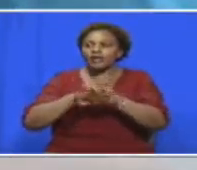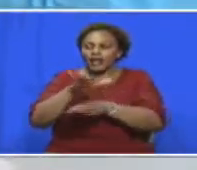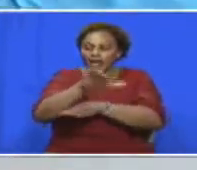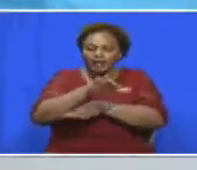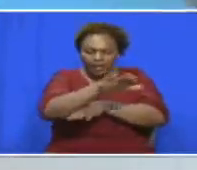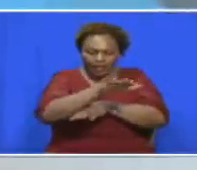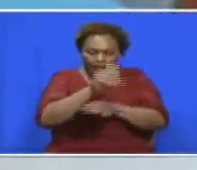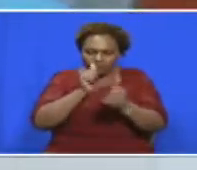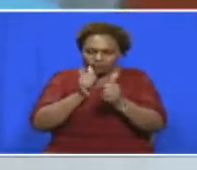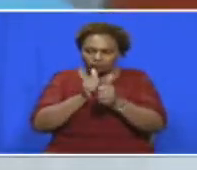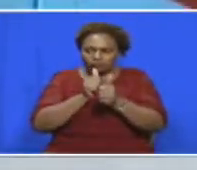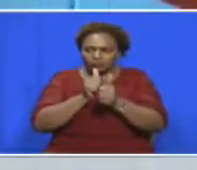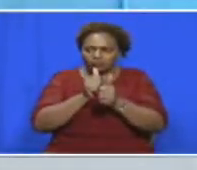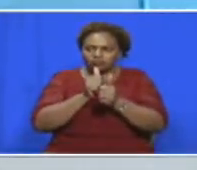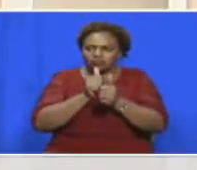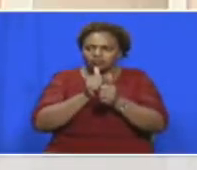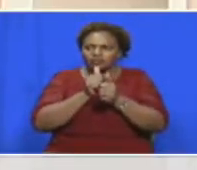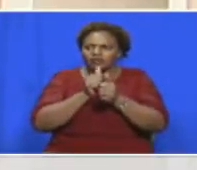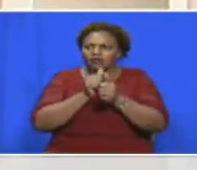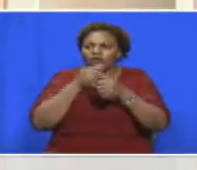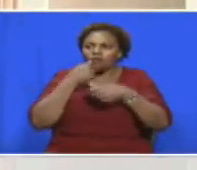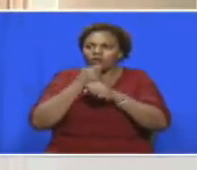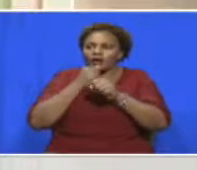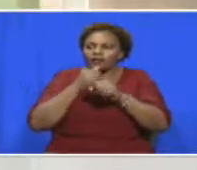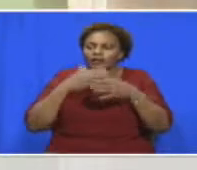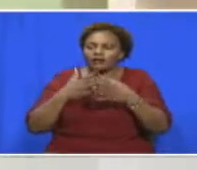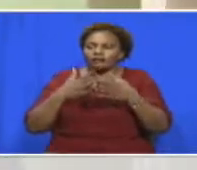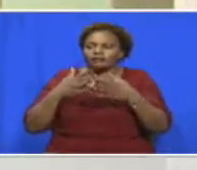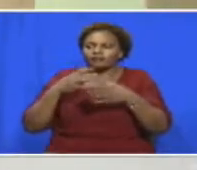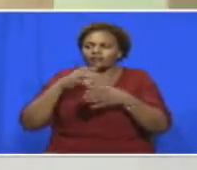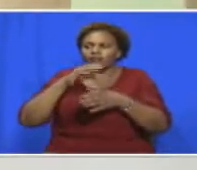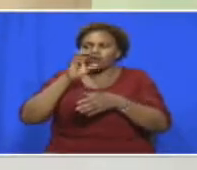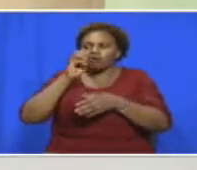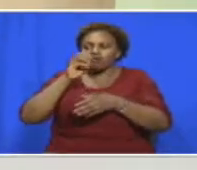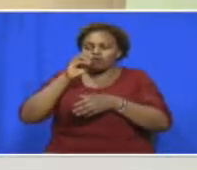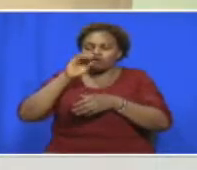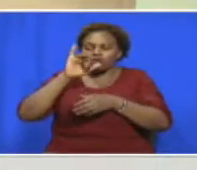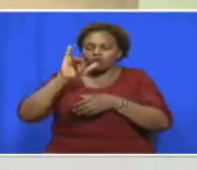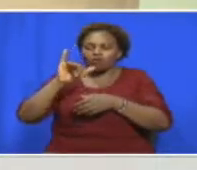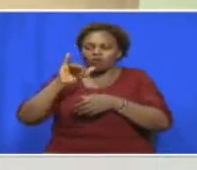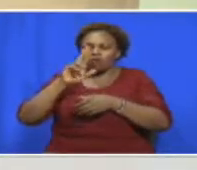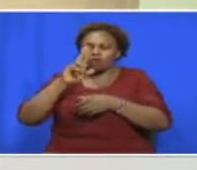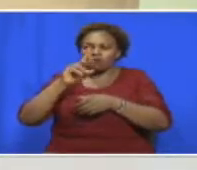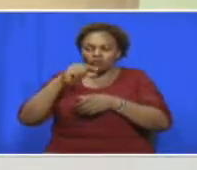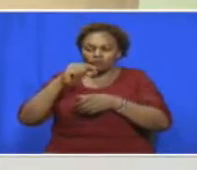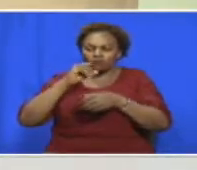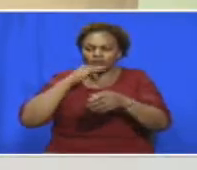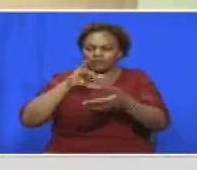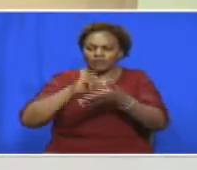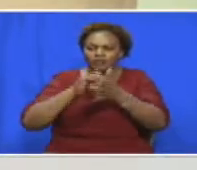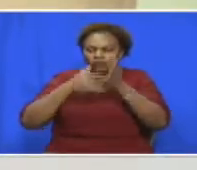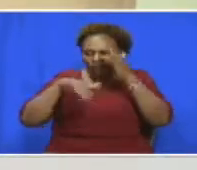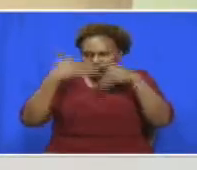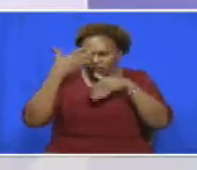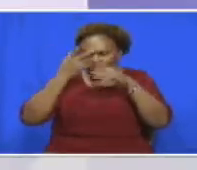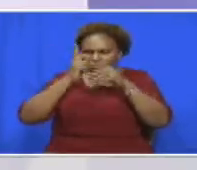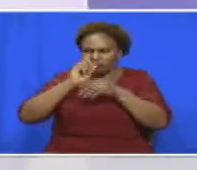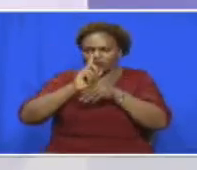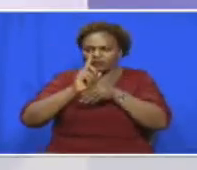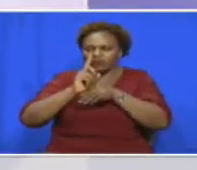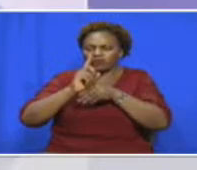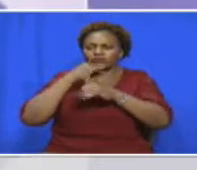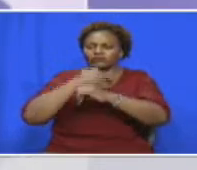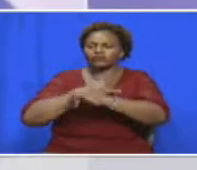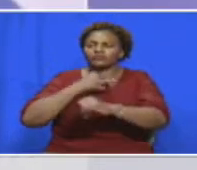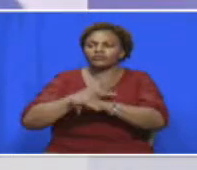hotspots. But how does this work? Dr. Julius Oyugi is a virologist and the director of research at the University of Nairobi's